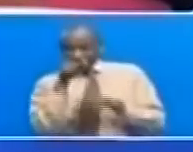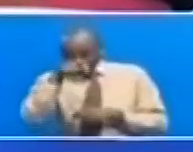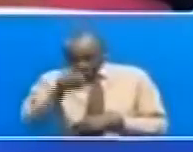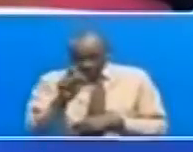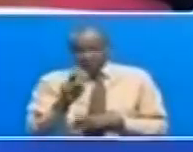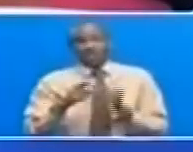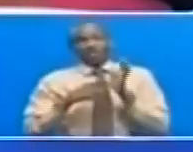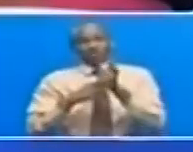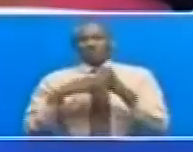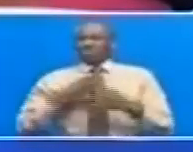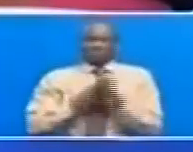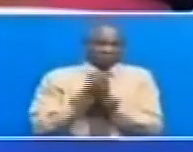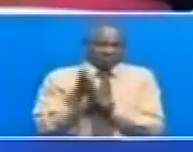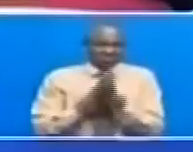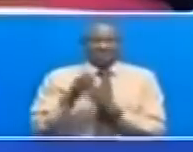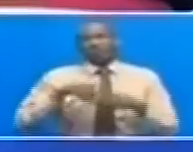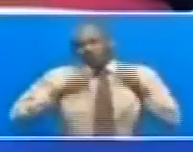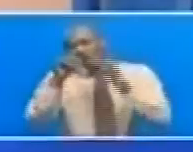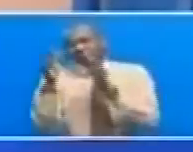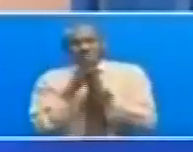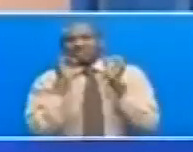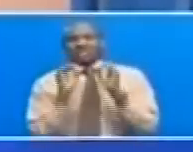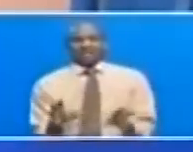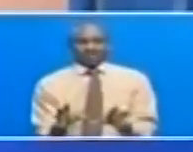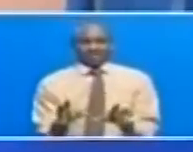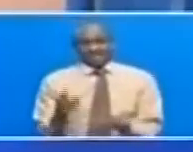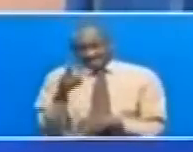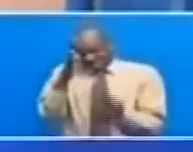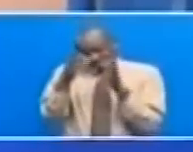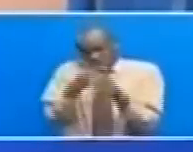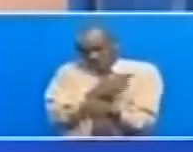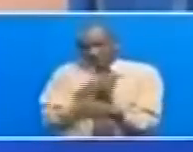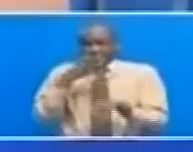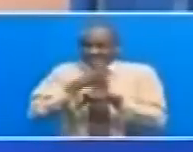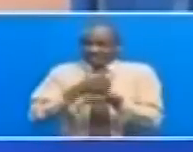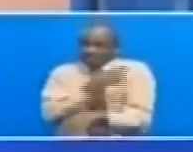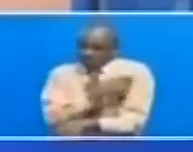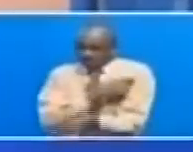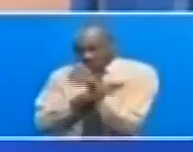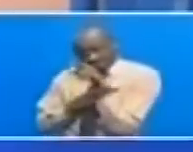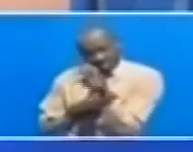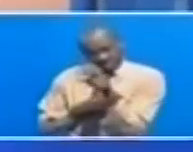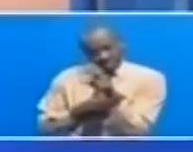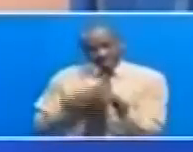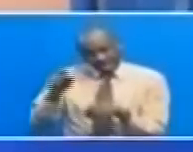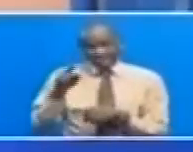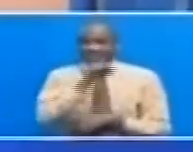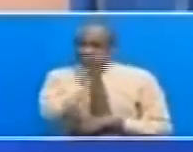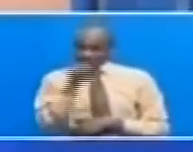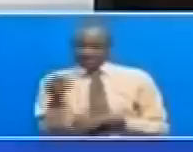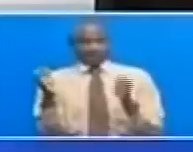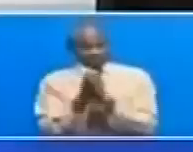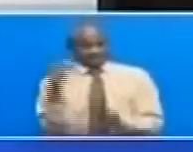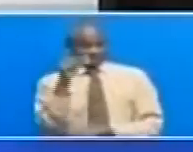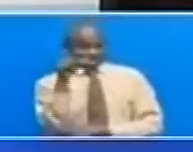not showed any zeal to pursue the matter. Mugo Wairimu, who operated unregistered clinics at Zimmerman and